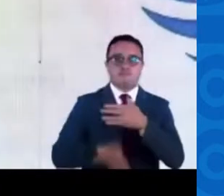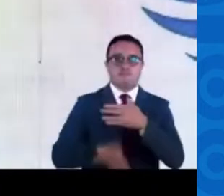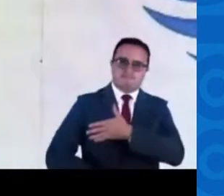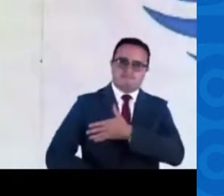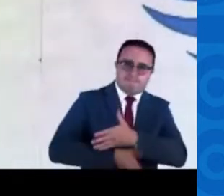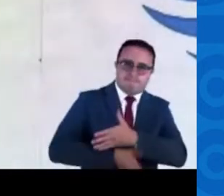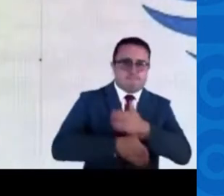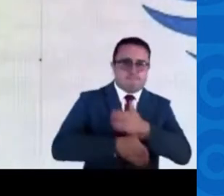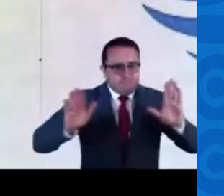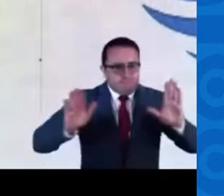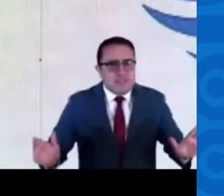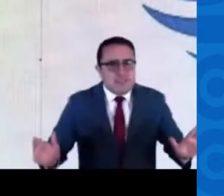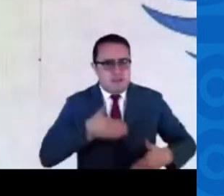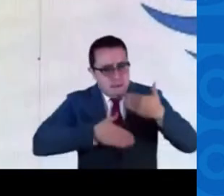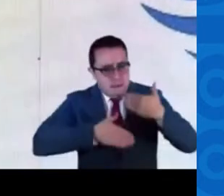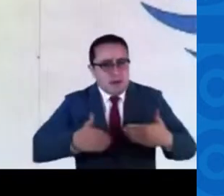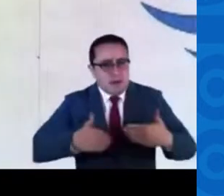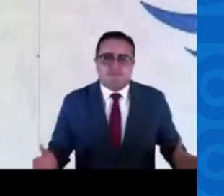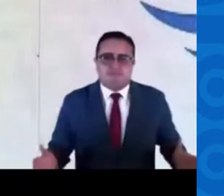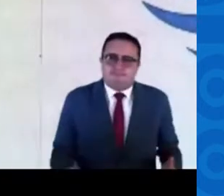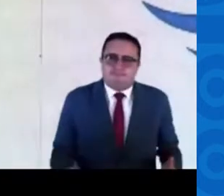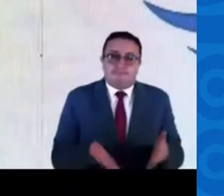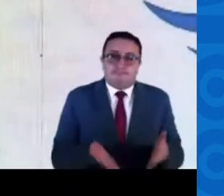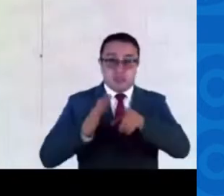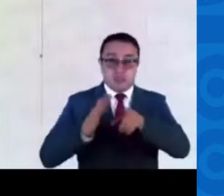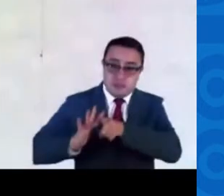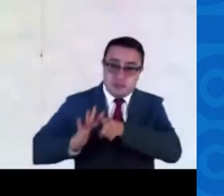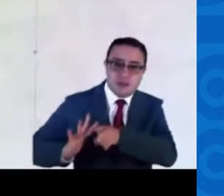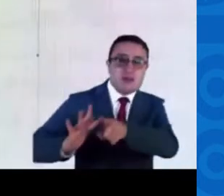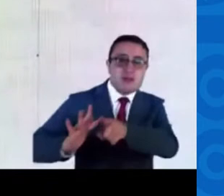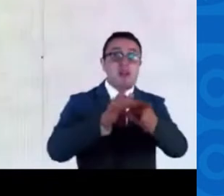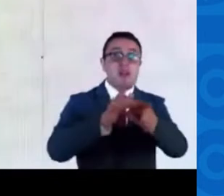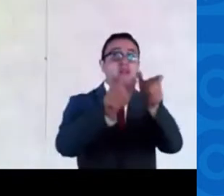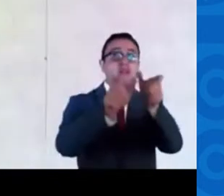through this Center for Innovation that is going to be